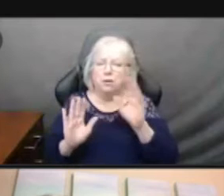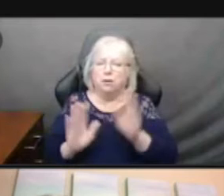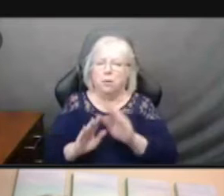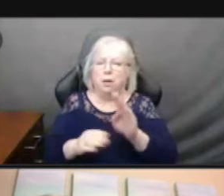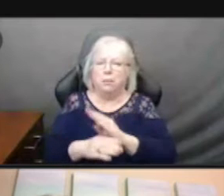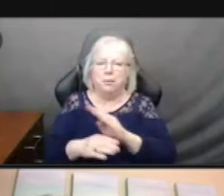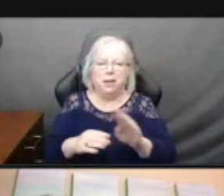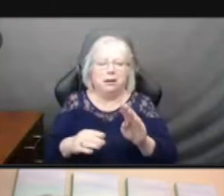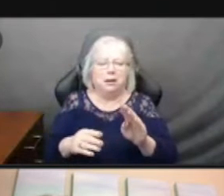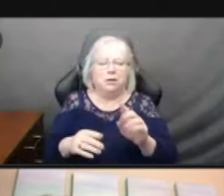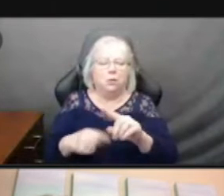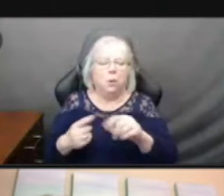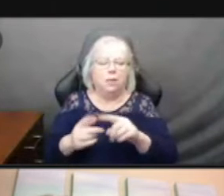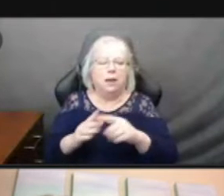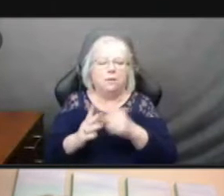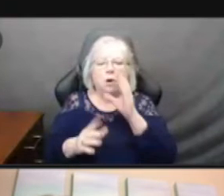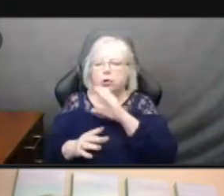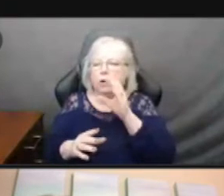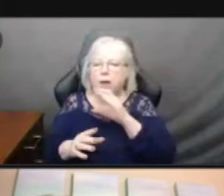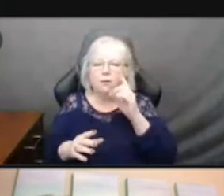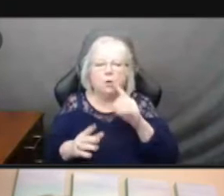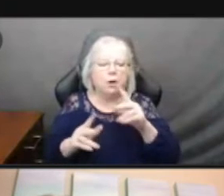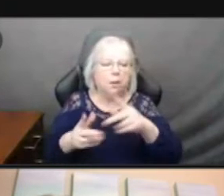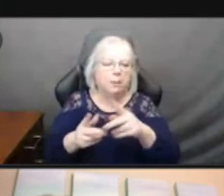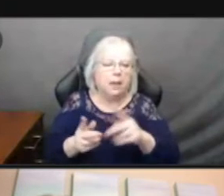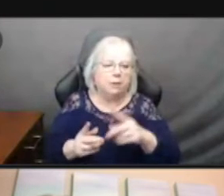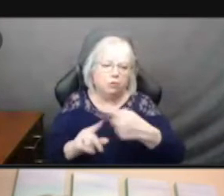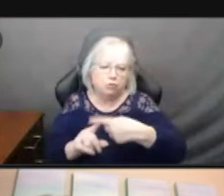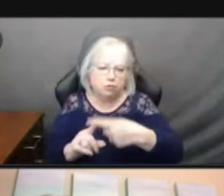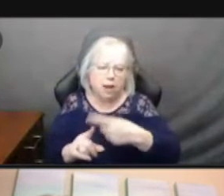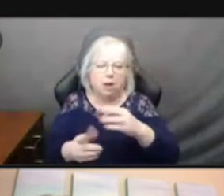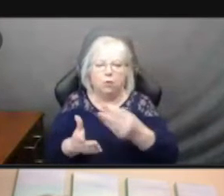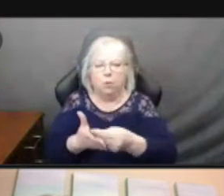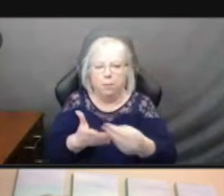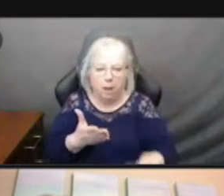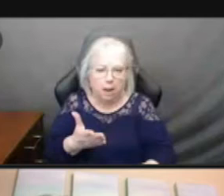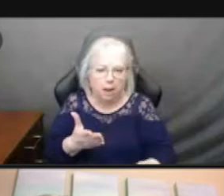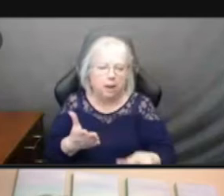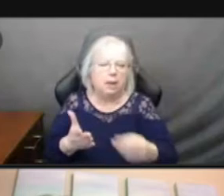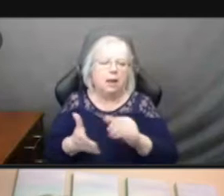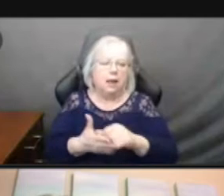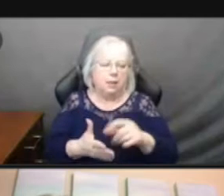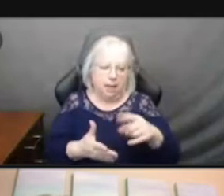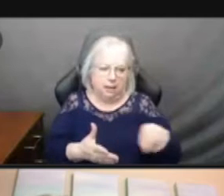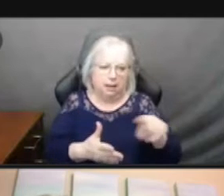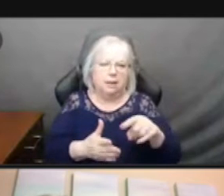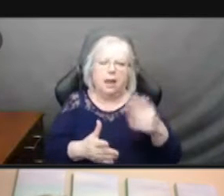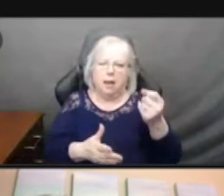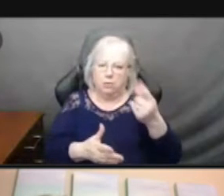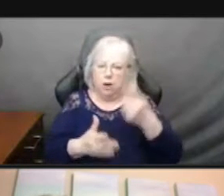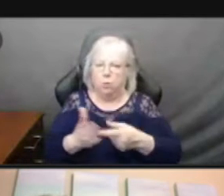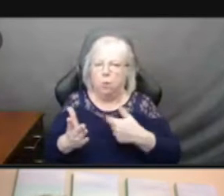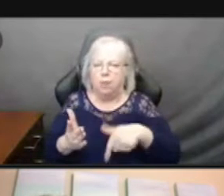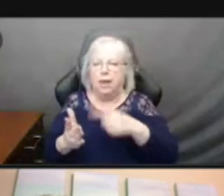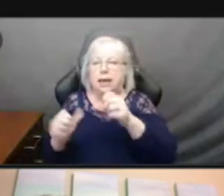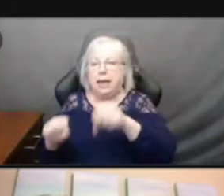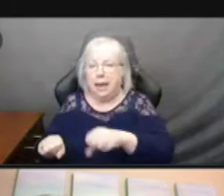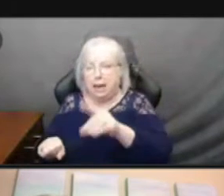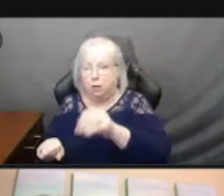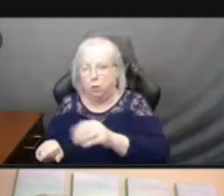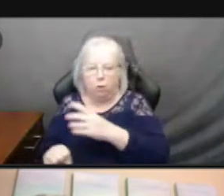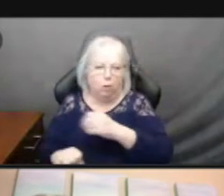whenever they start looking for a place to rent or property to buy, that they understand what they can do and what they can't do